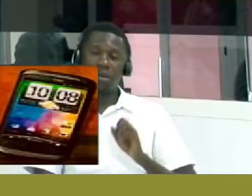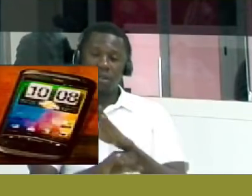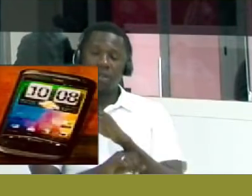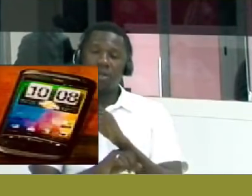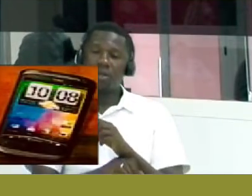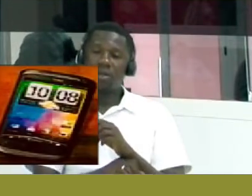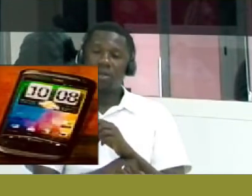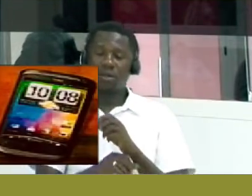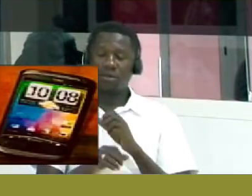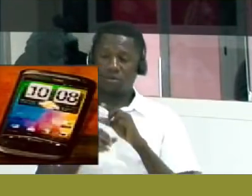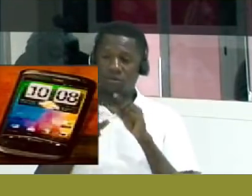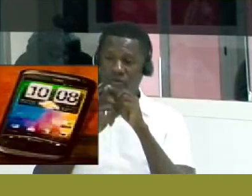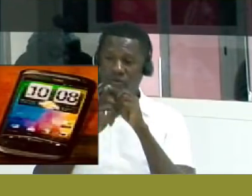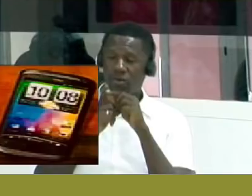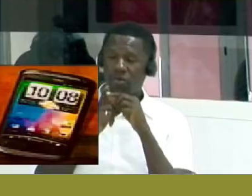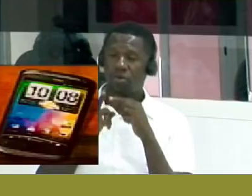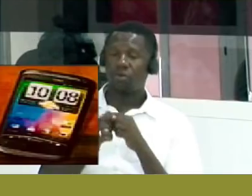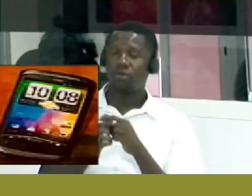instruction.